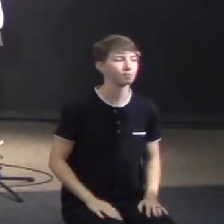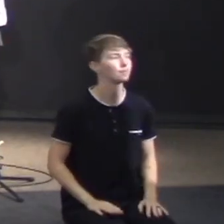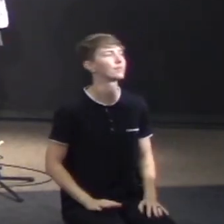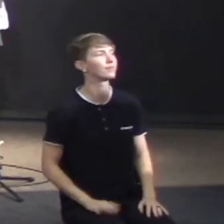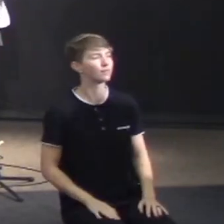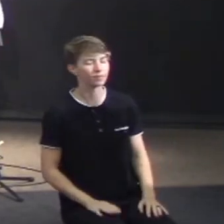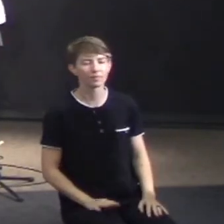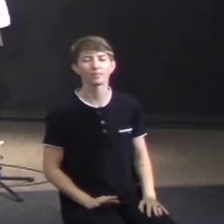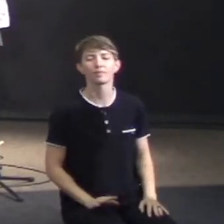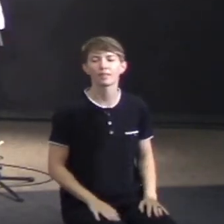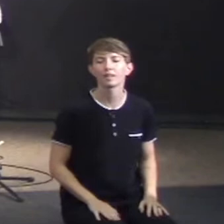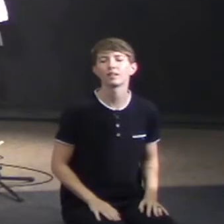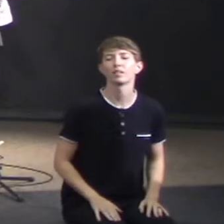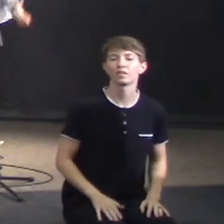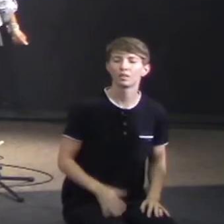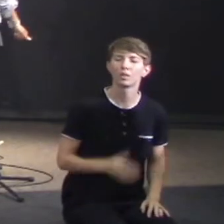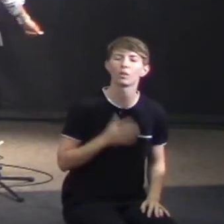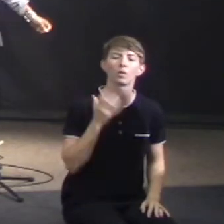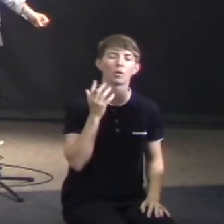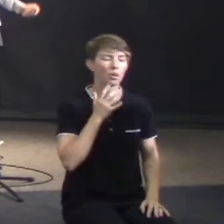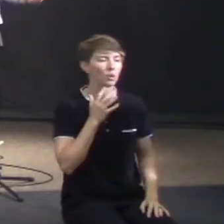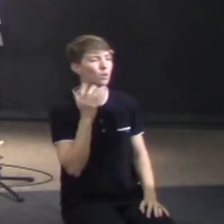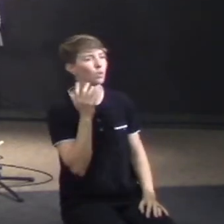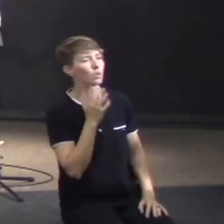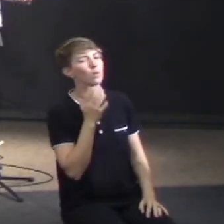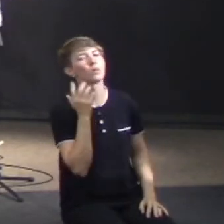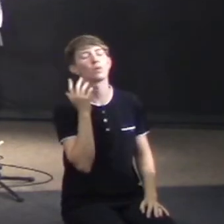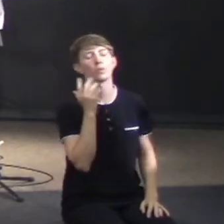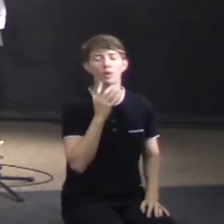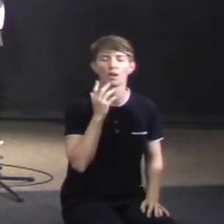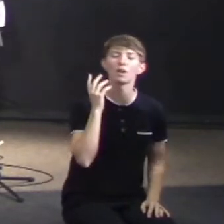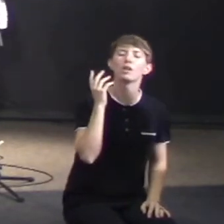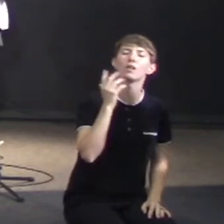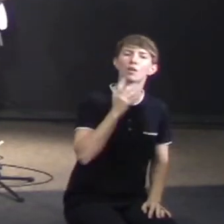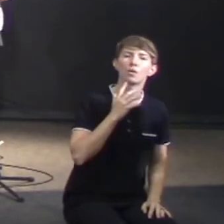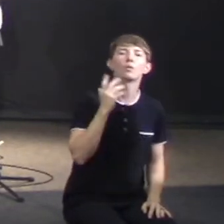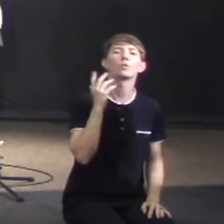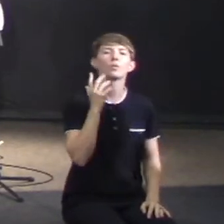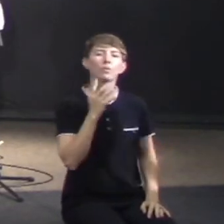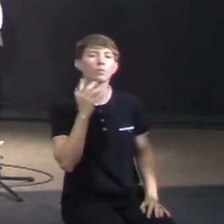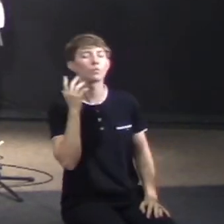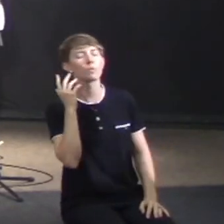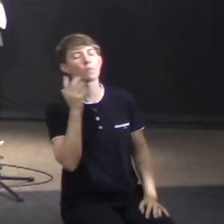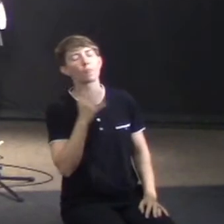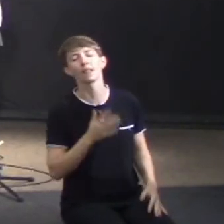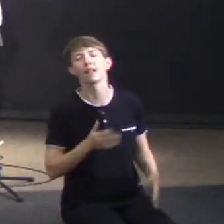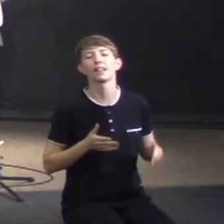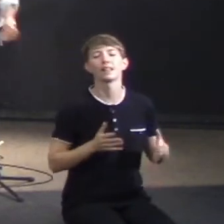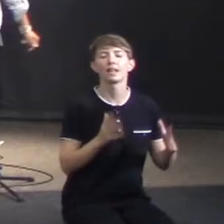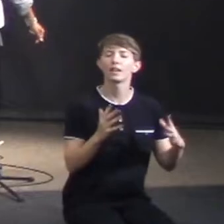rise. Oh. Oh. Oh.